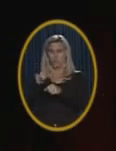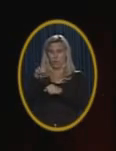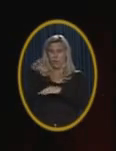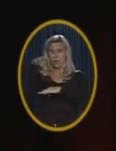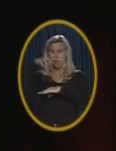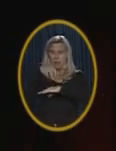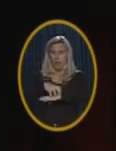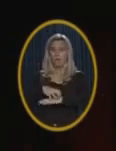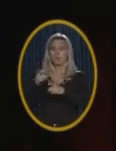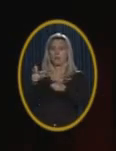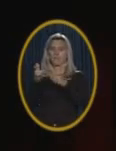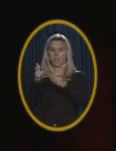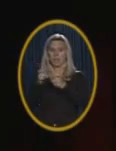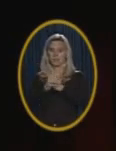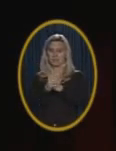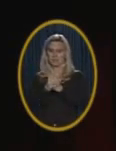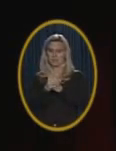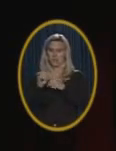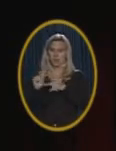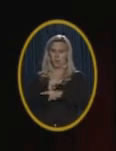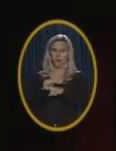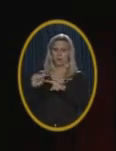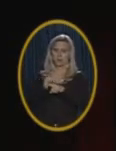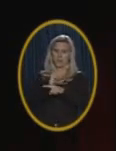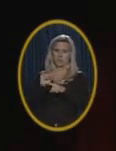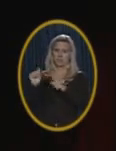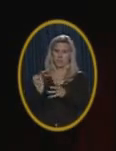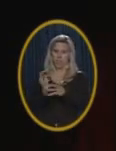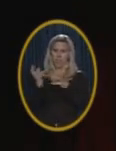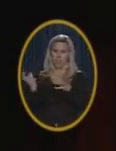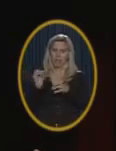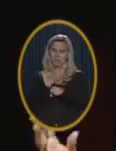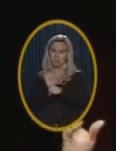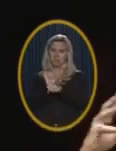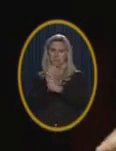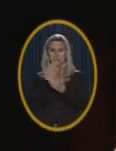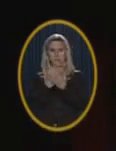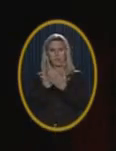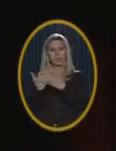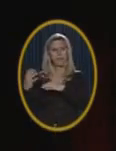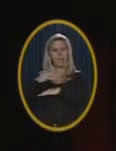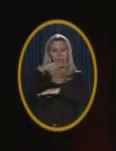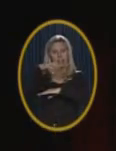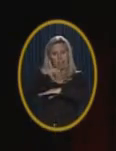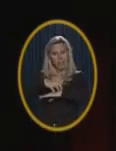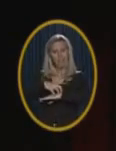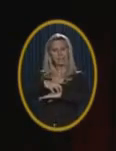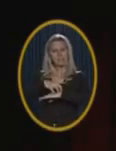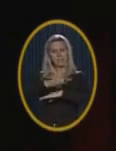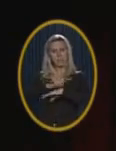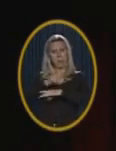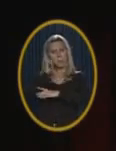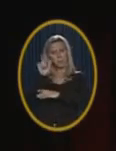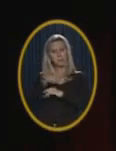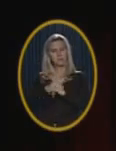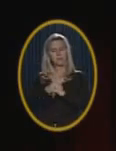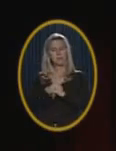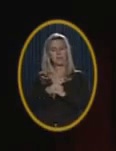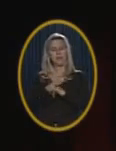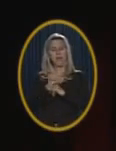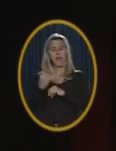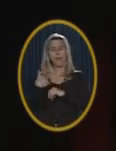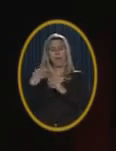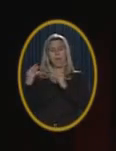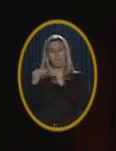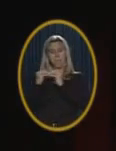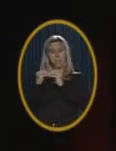real fast. And we practiced that a lot, and it worked great. And it just landed just like that on the moon. And we had actually